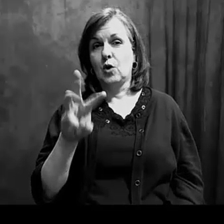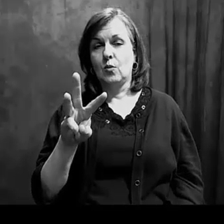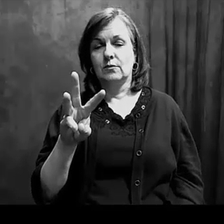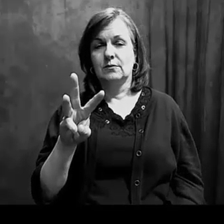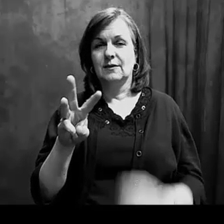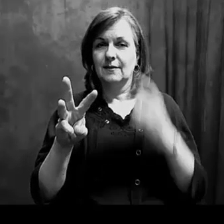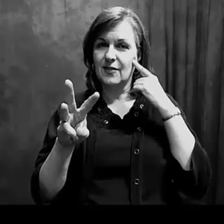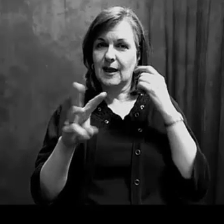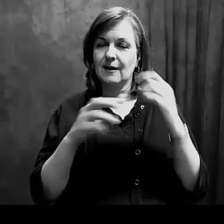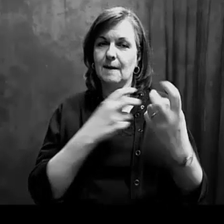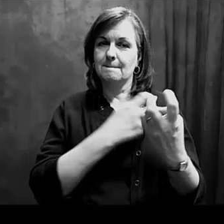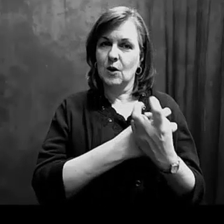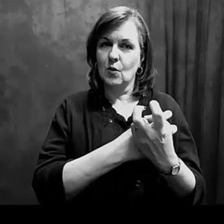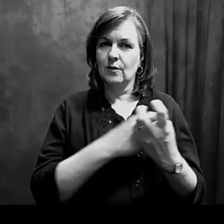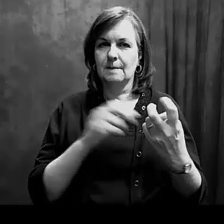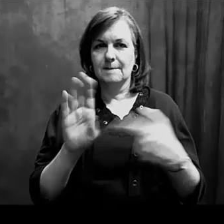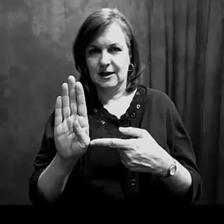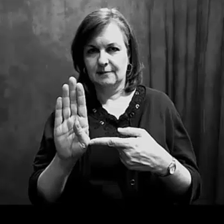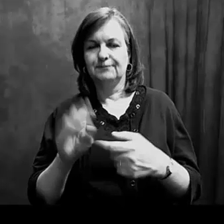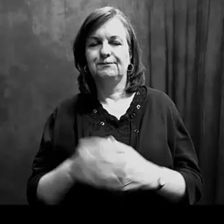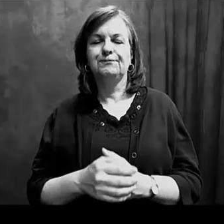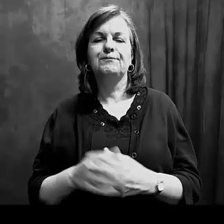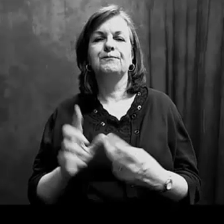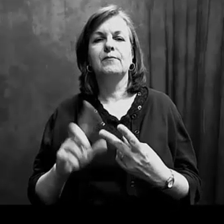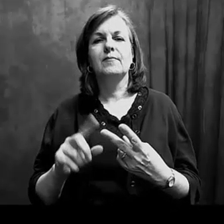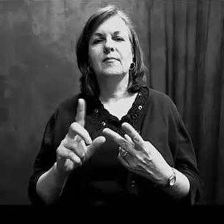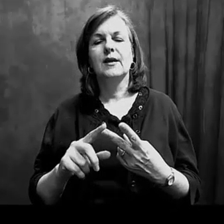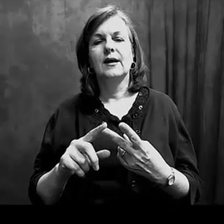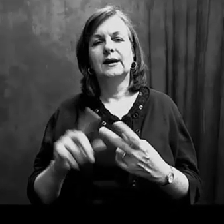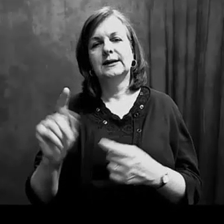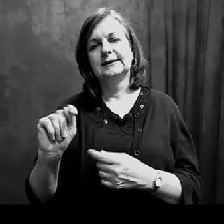B for bone marrow. T cells